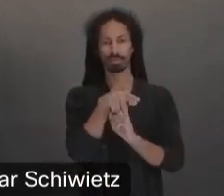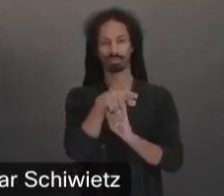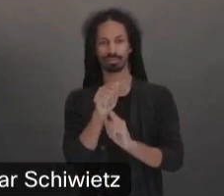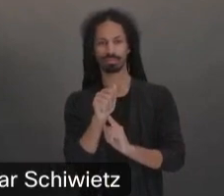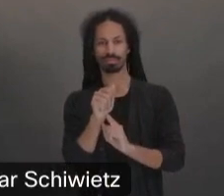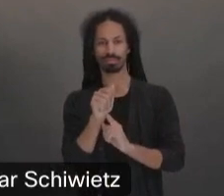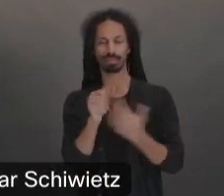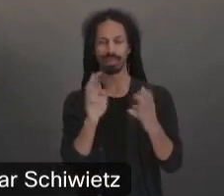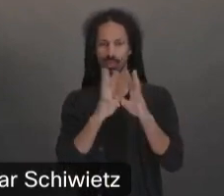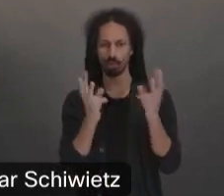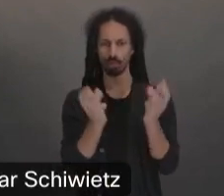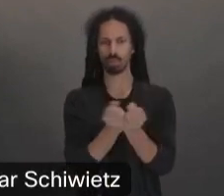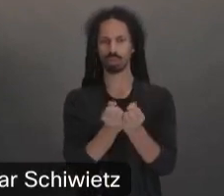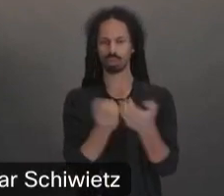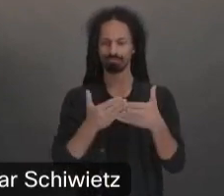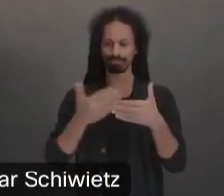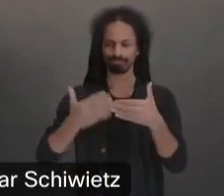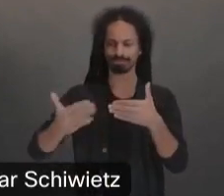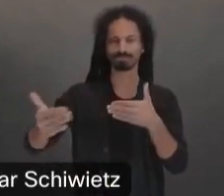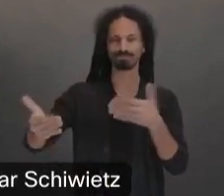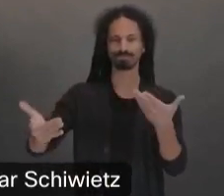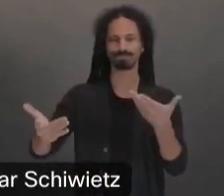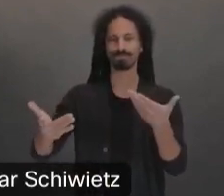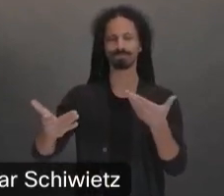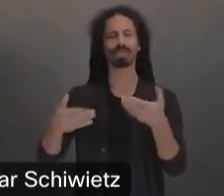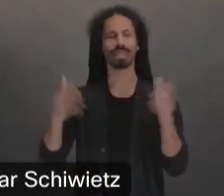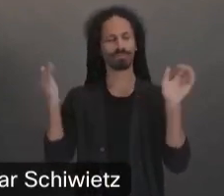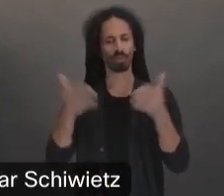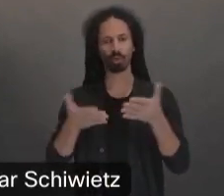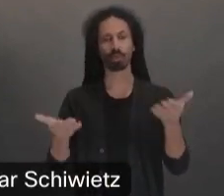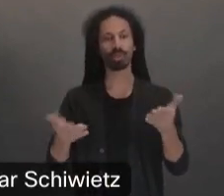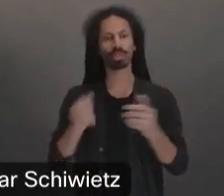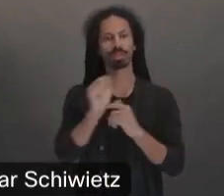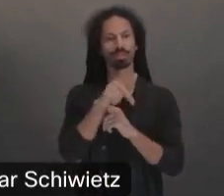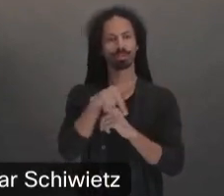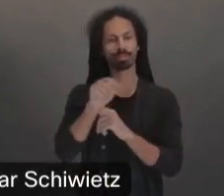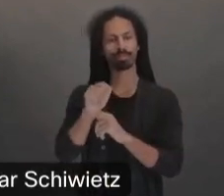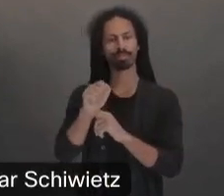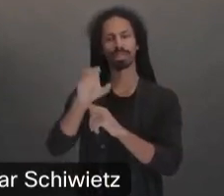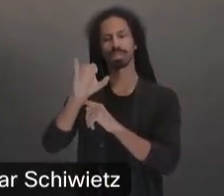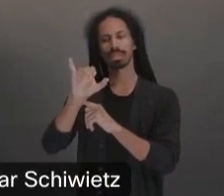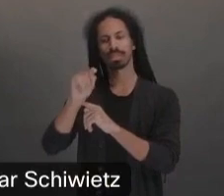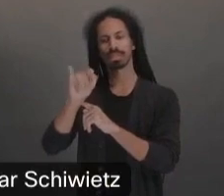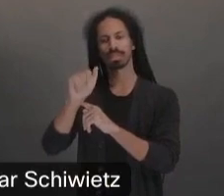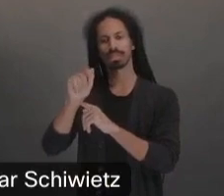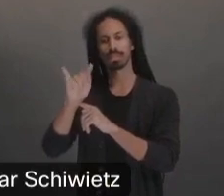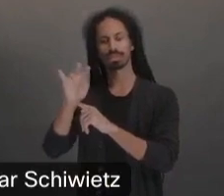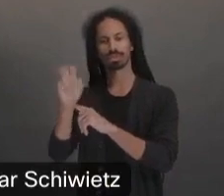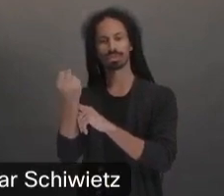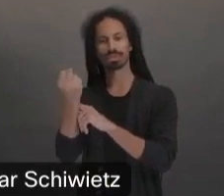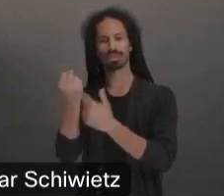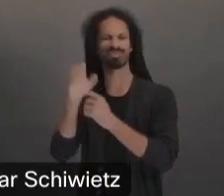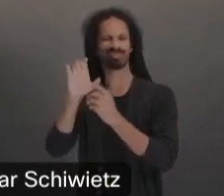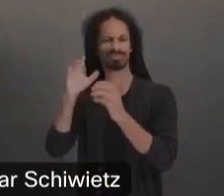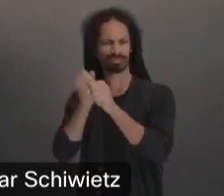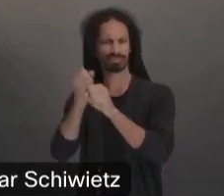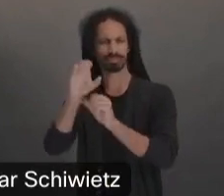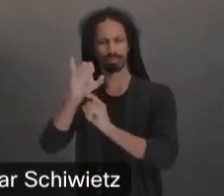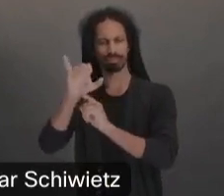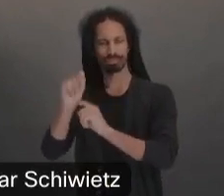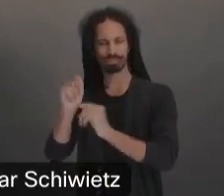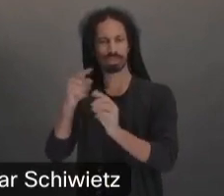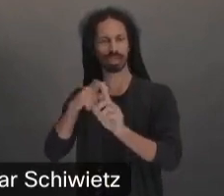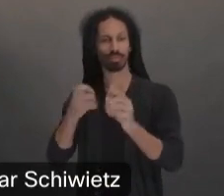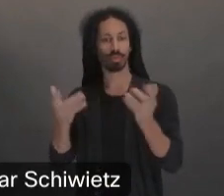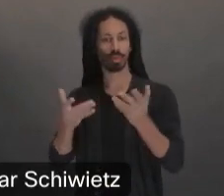workshop on APA citation. This is a presentation brought to you by the Academic Success Center.